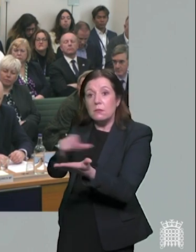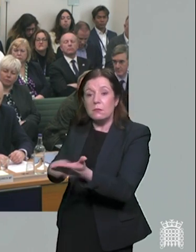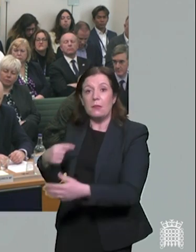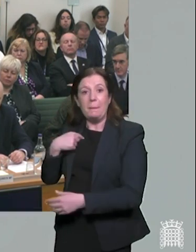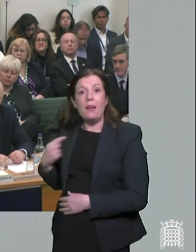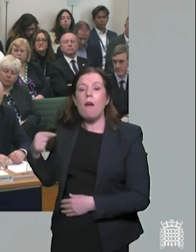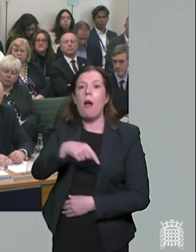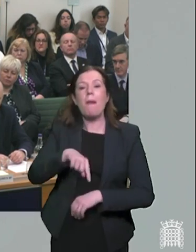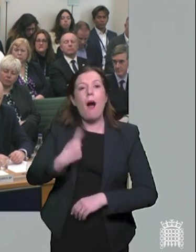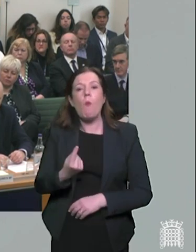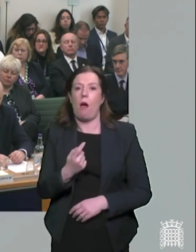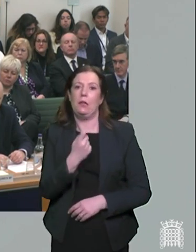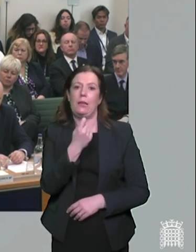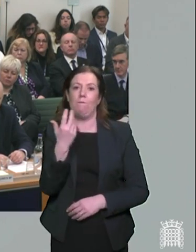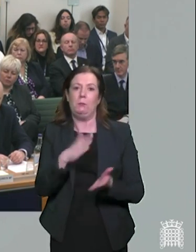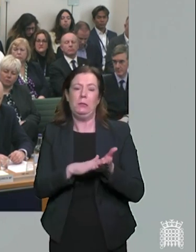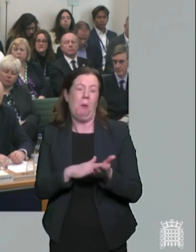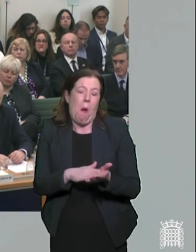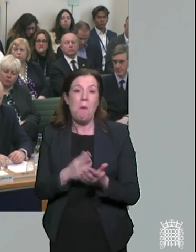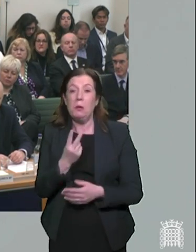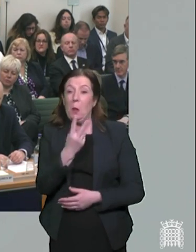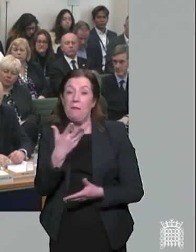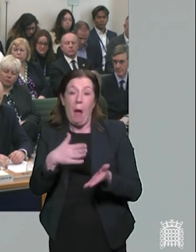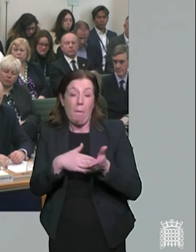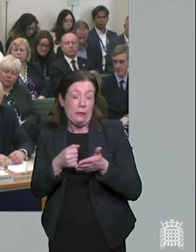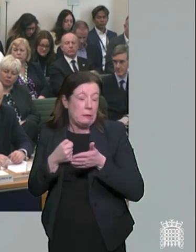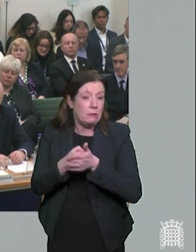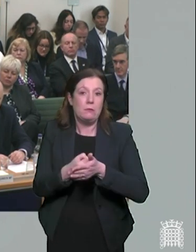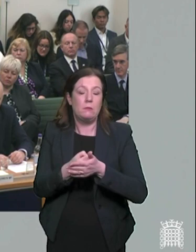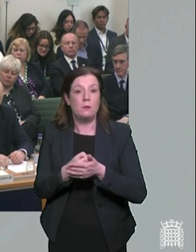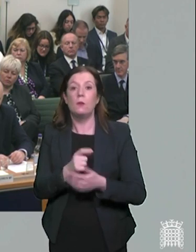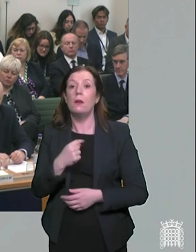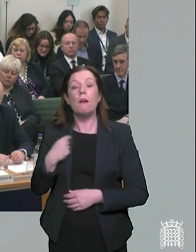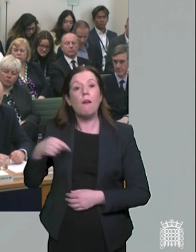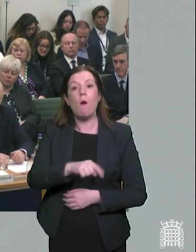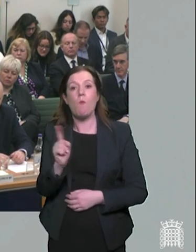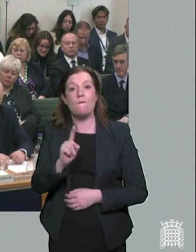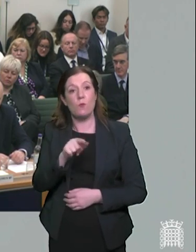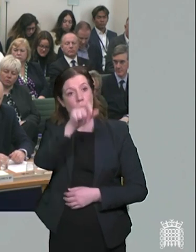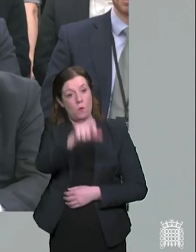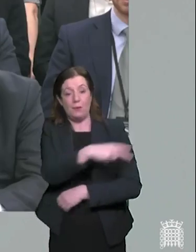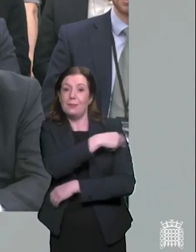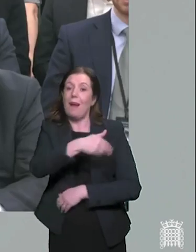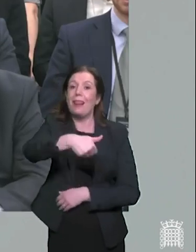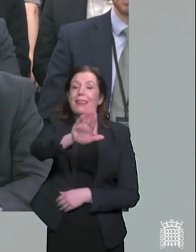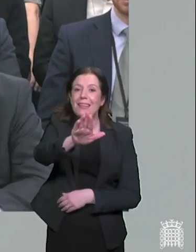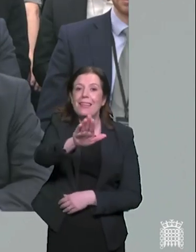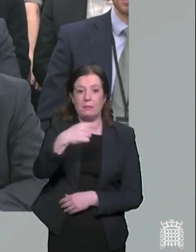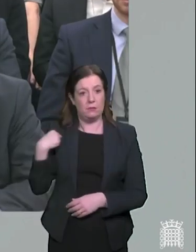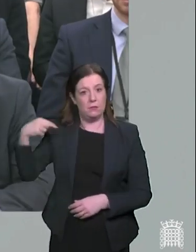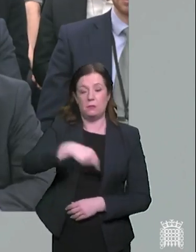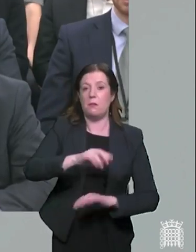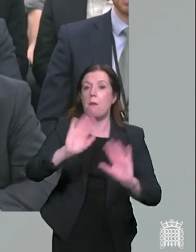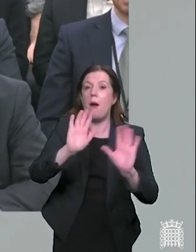minutes, perhaps a maximum of 25 in one case, to say farewell to a departing colleague. I